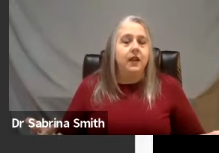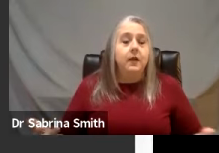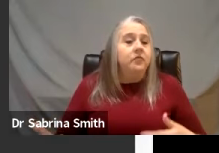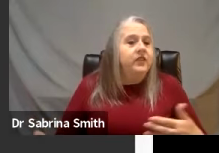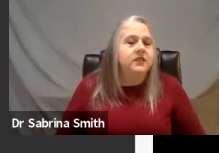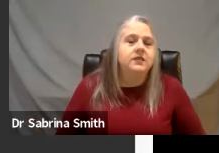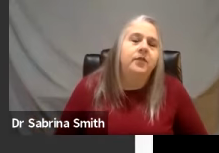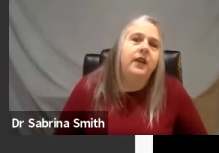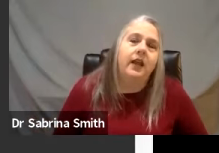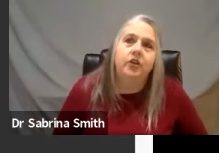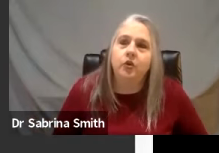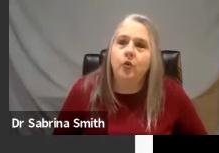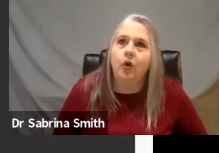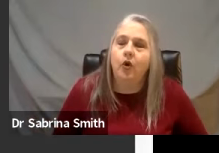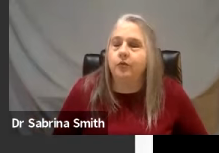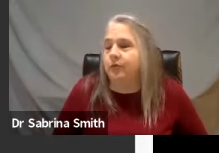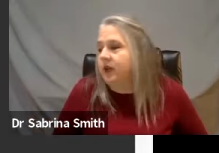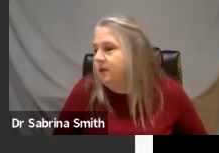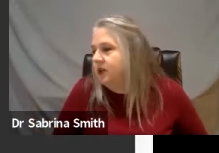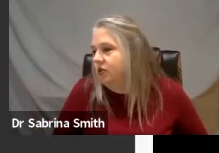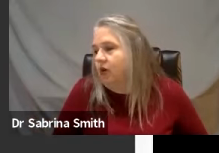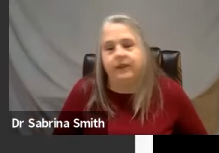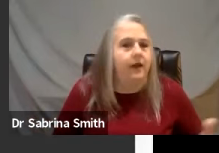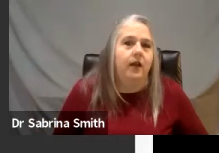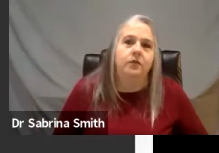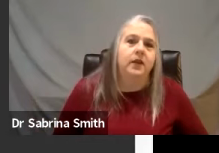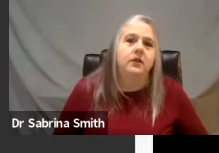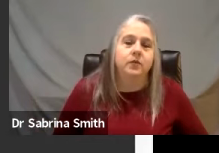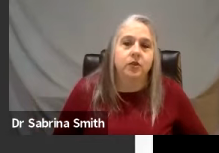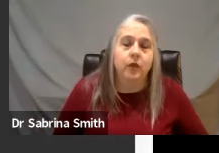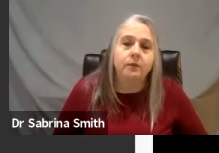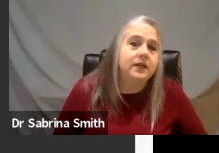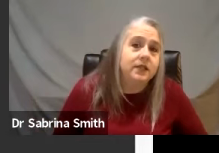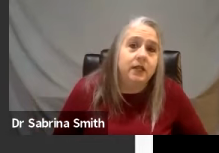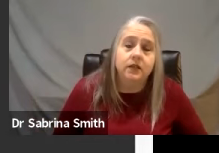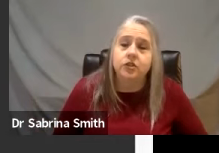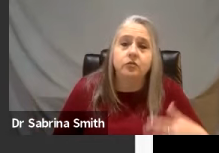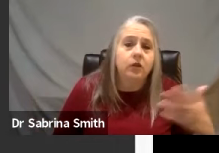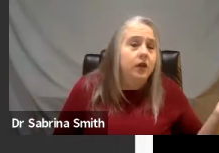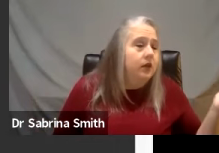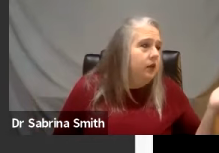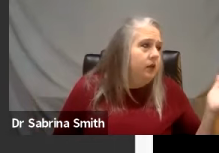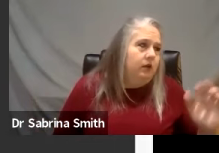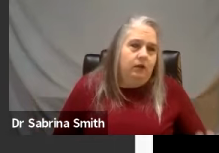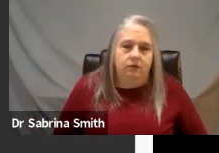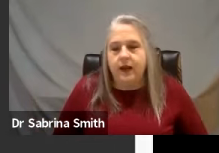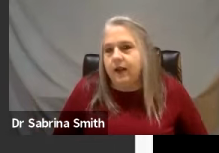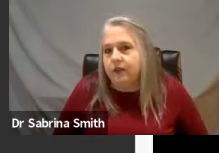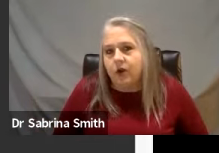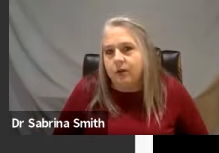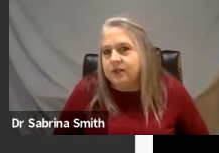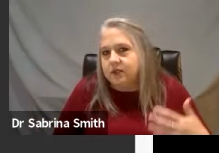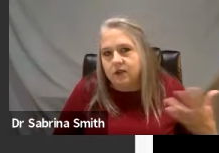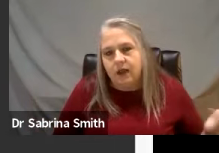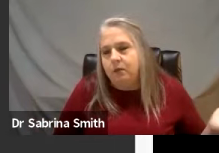saying? This is something I do pretty much all the time, to be honest with you. When I'm listening to, riding down